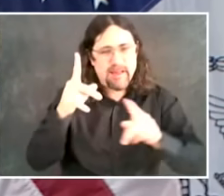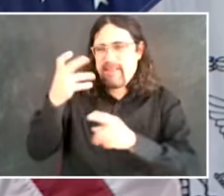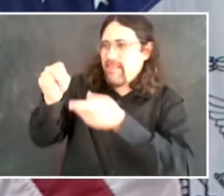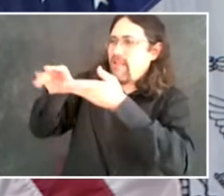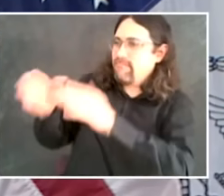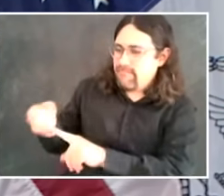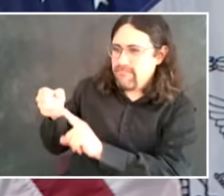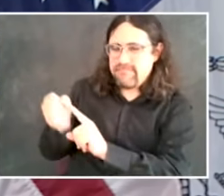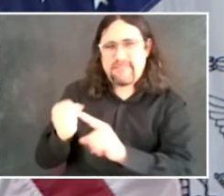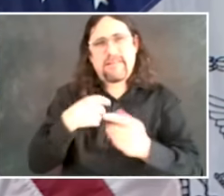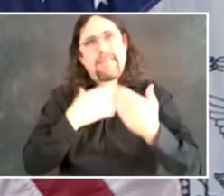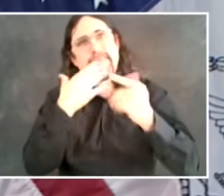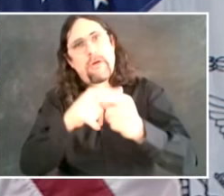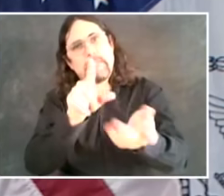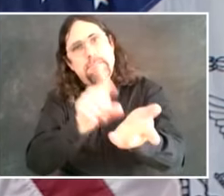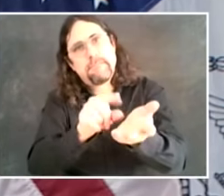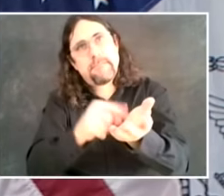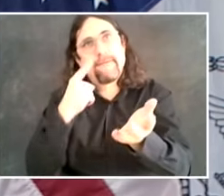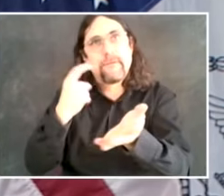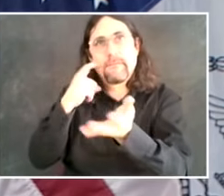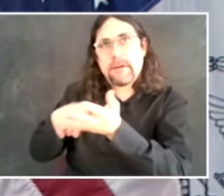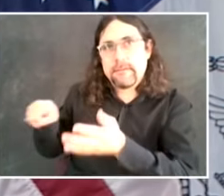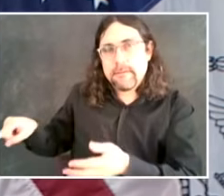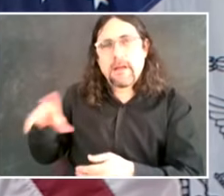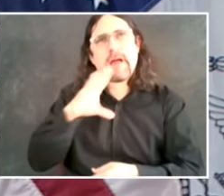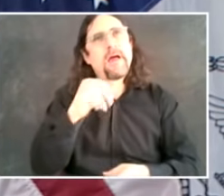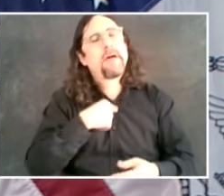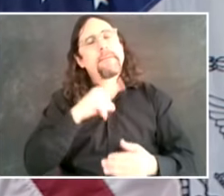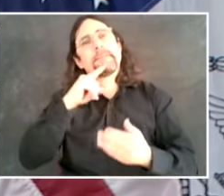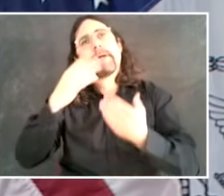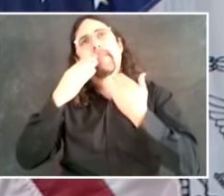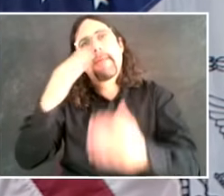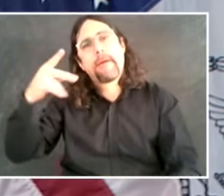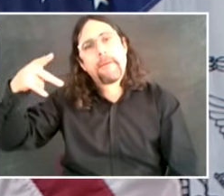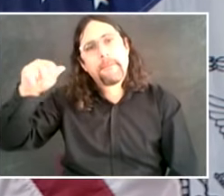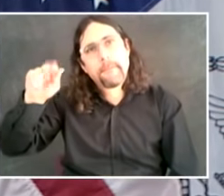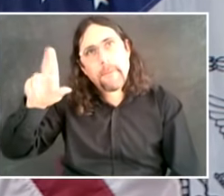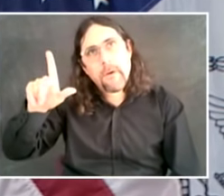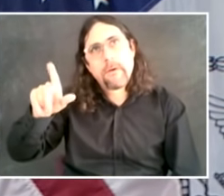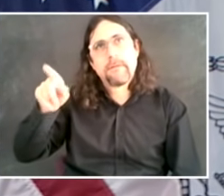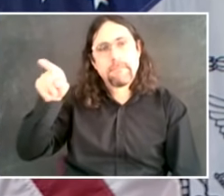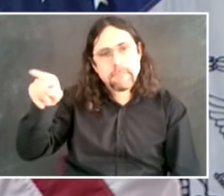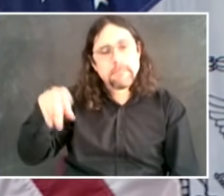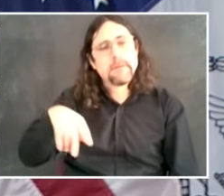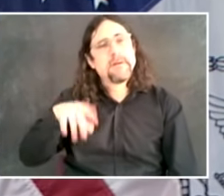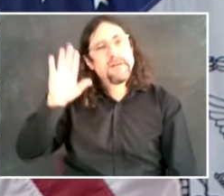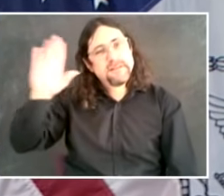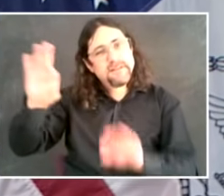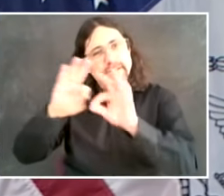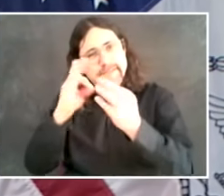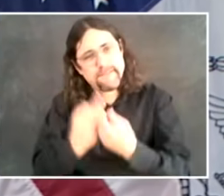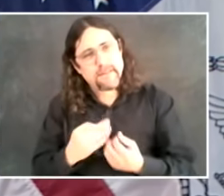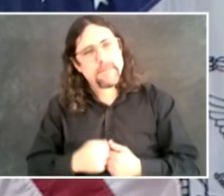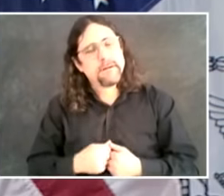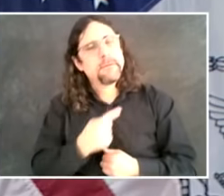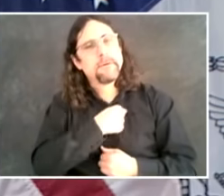will memorialize him, but it's so important to remember this great example of heroism.